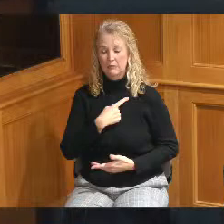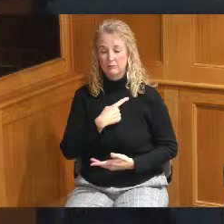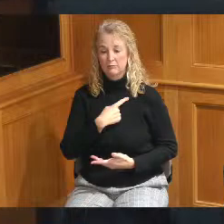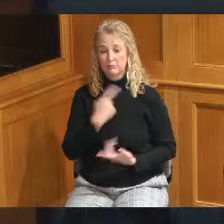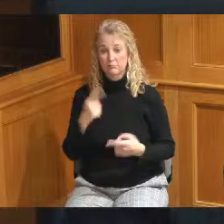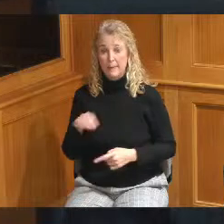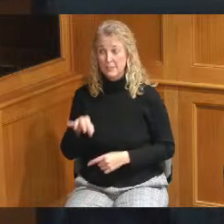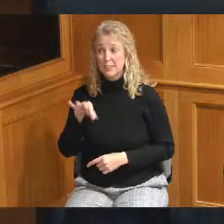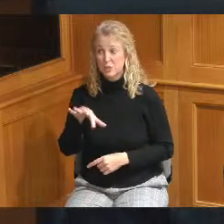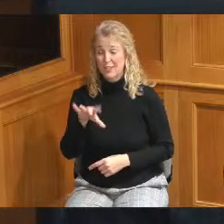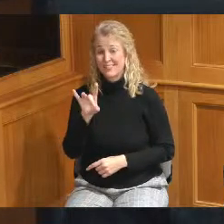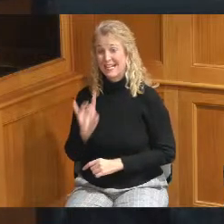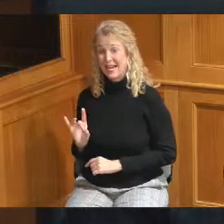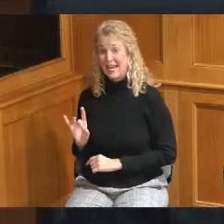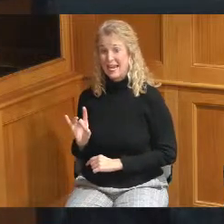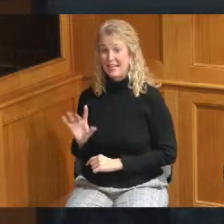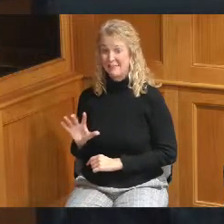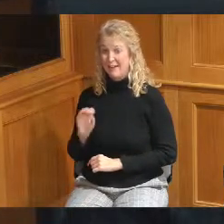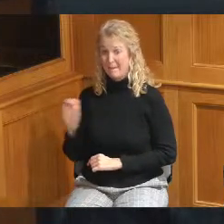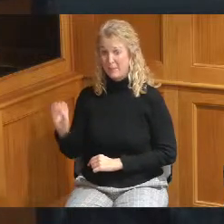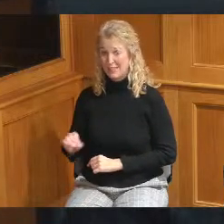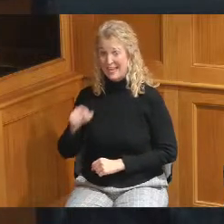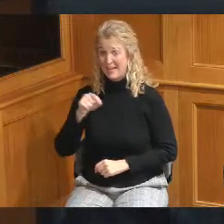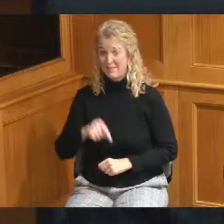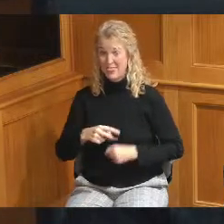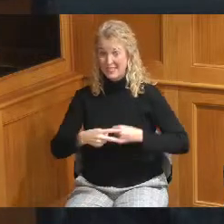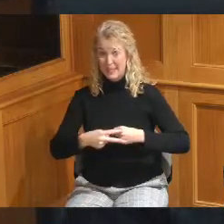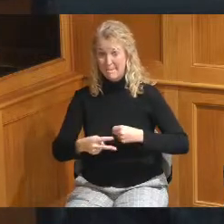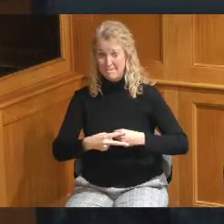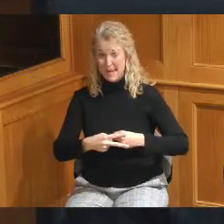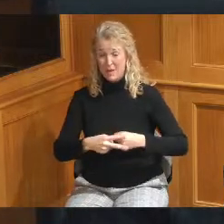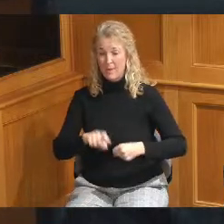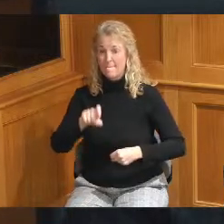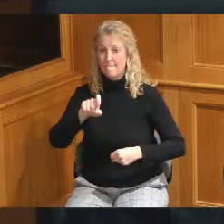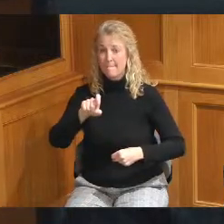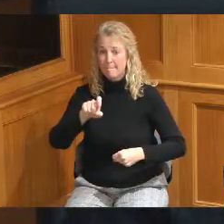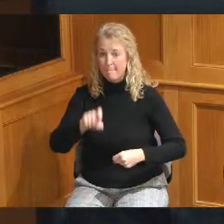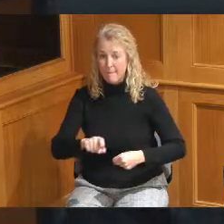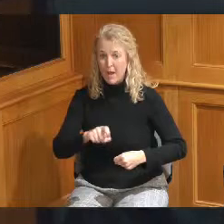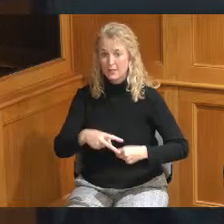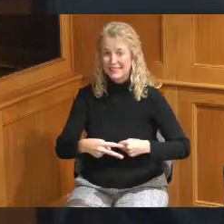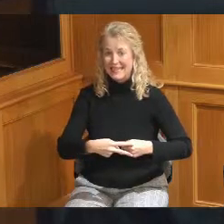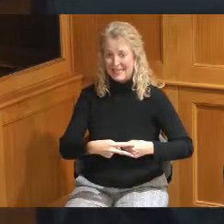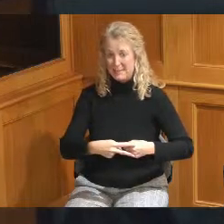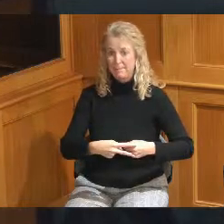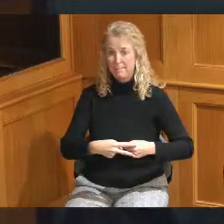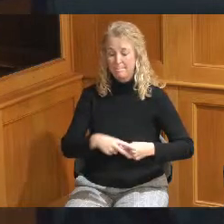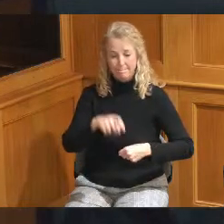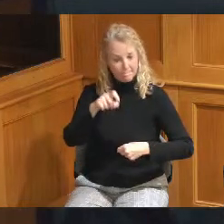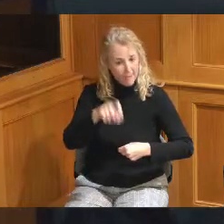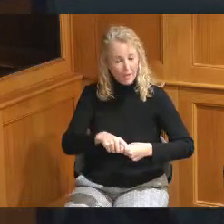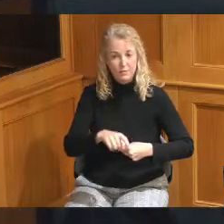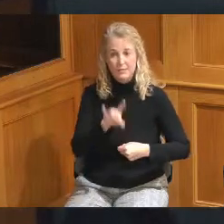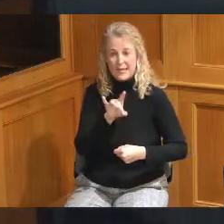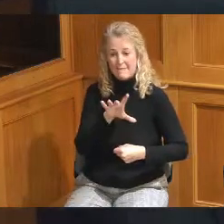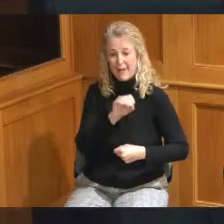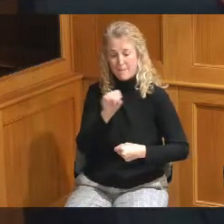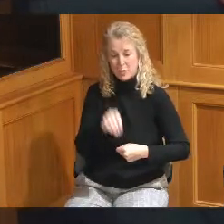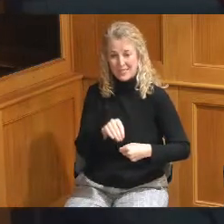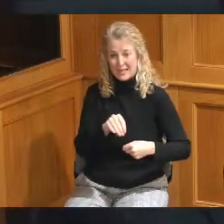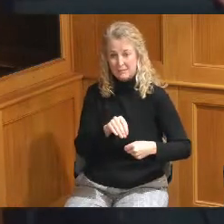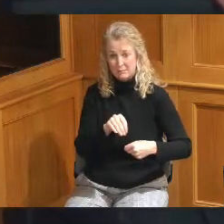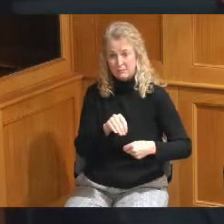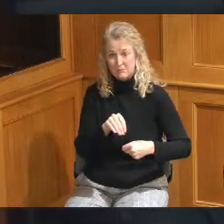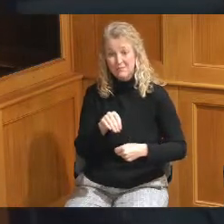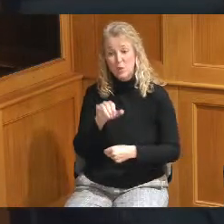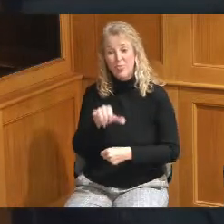that 85% of this reserve needed to be in place to pay all these obligations. And so under that